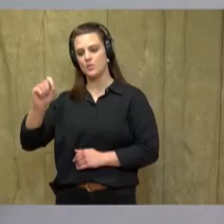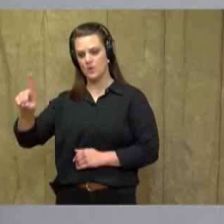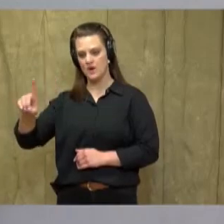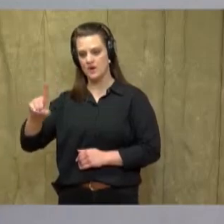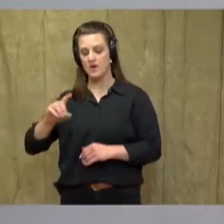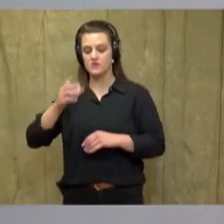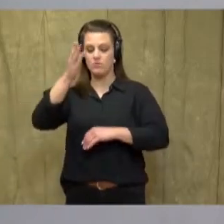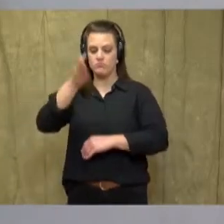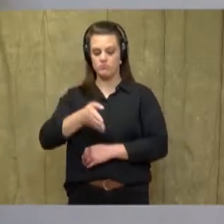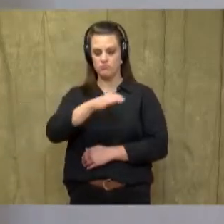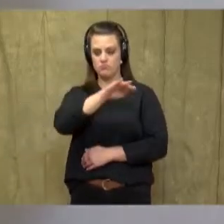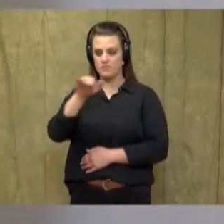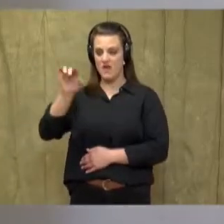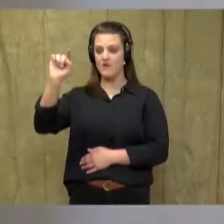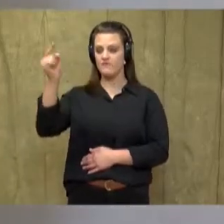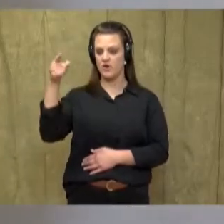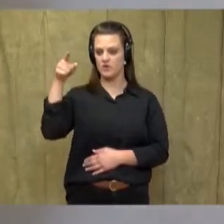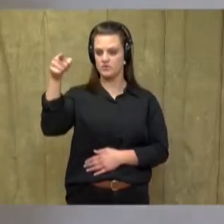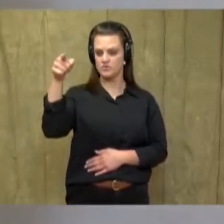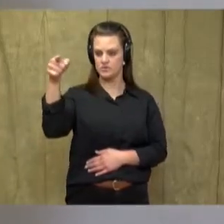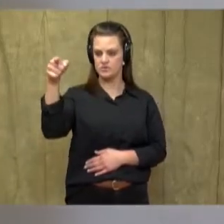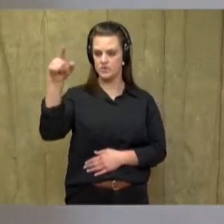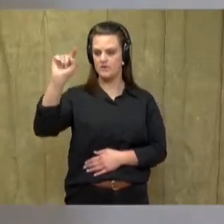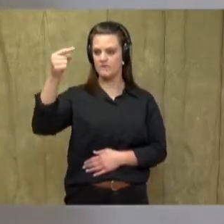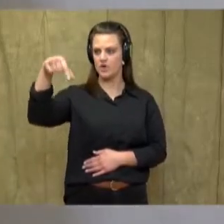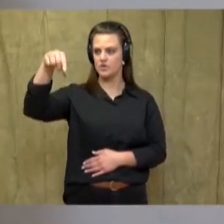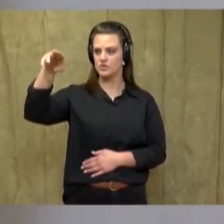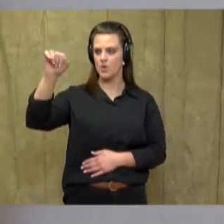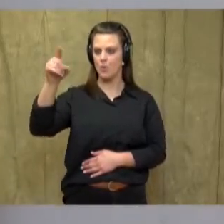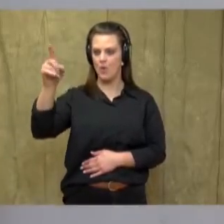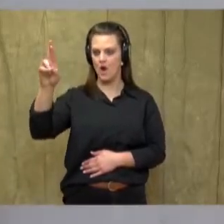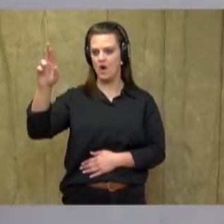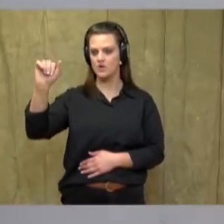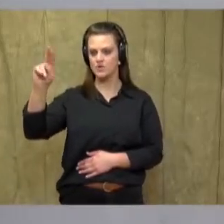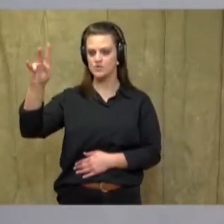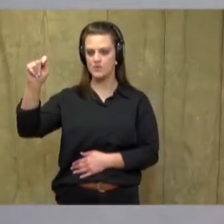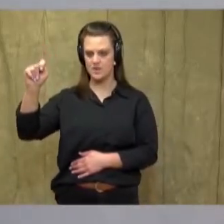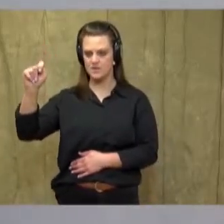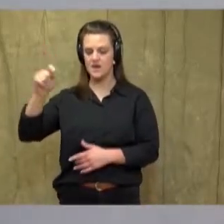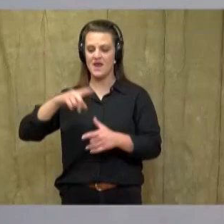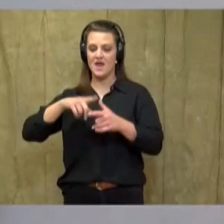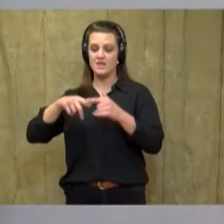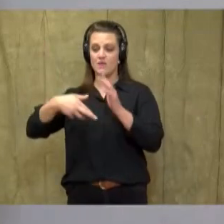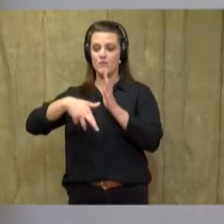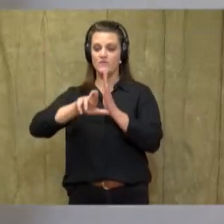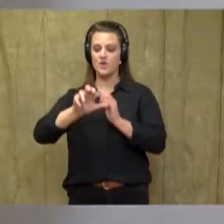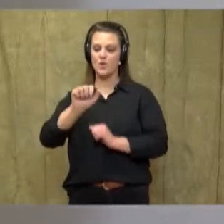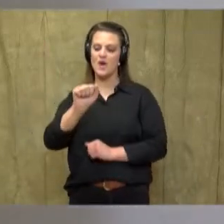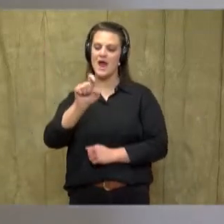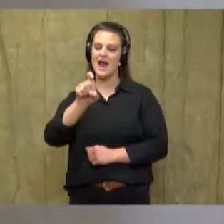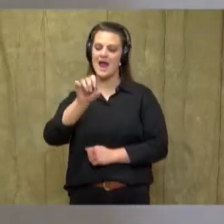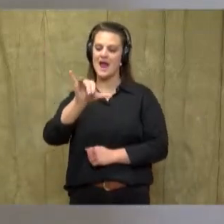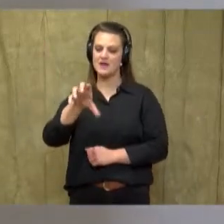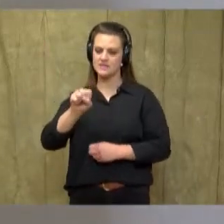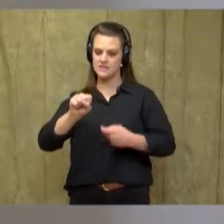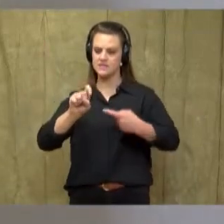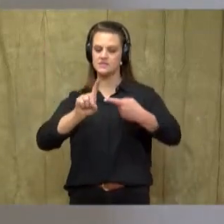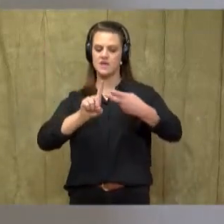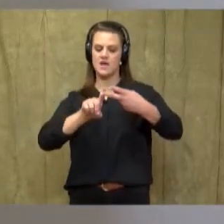first quadrant, one section of the grid. We're going to review what an axis is, x-axis